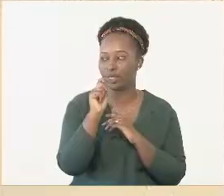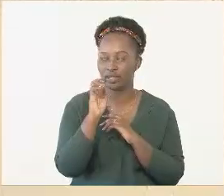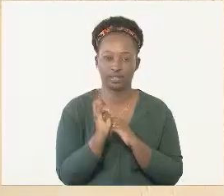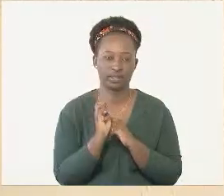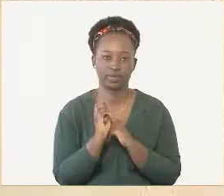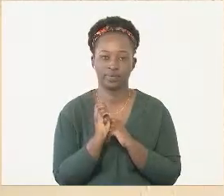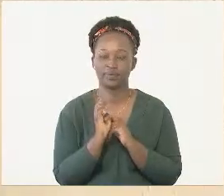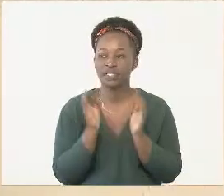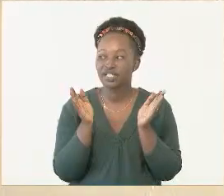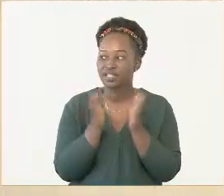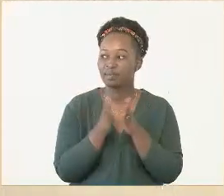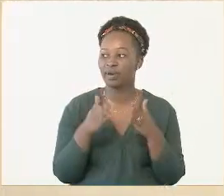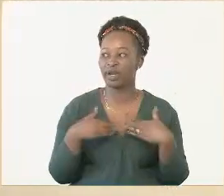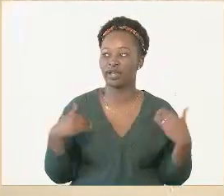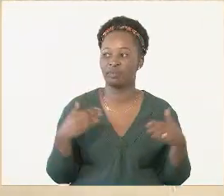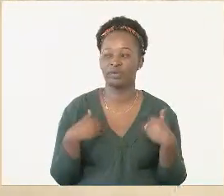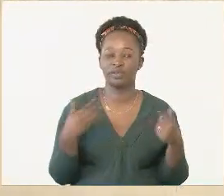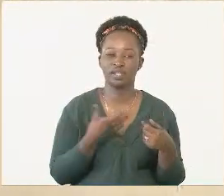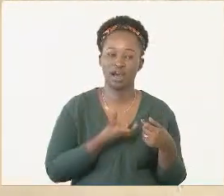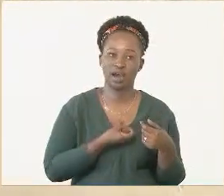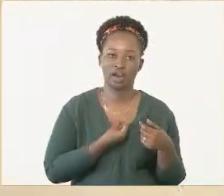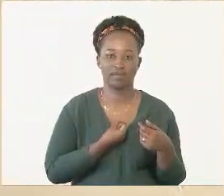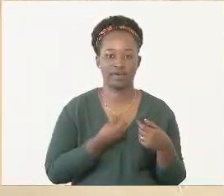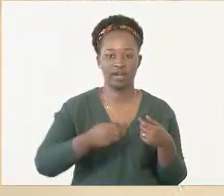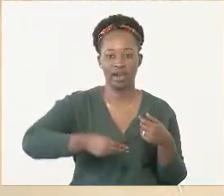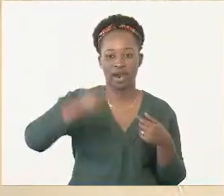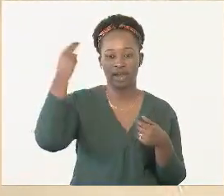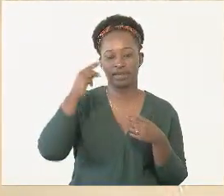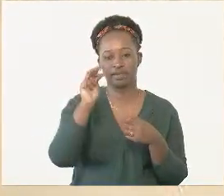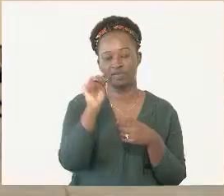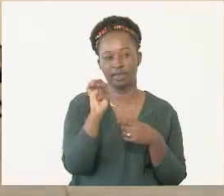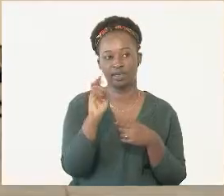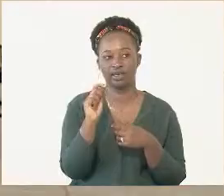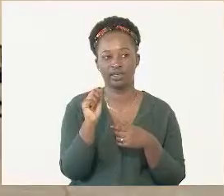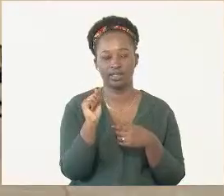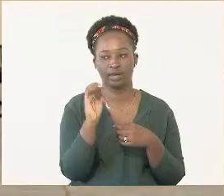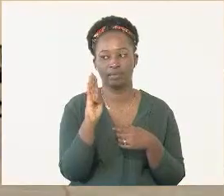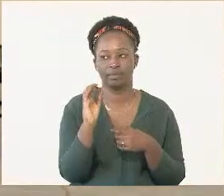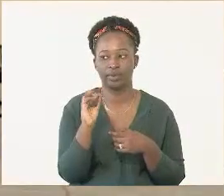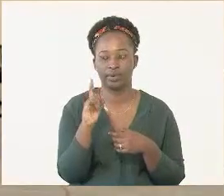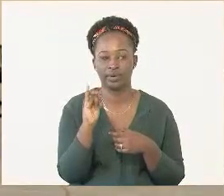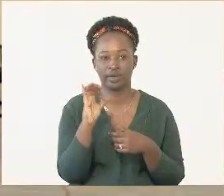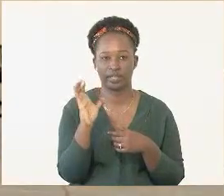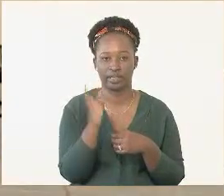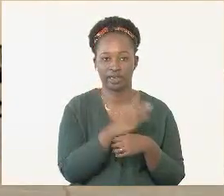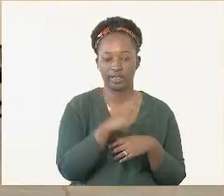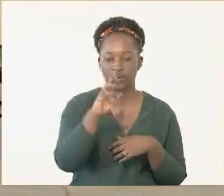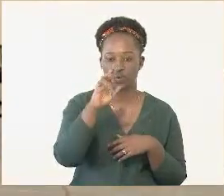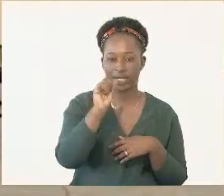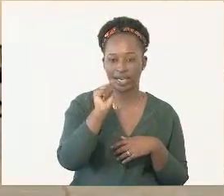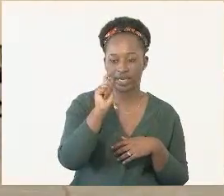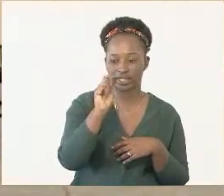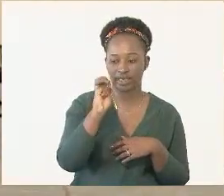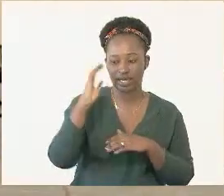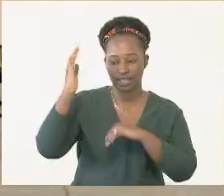So small animals have a high metabolic rate per gram than that of large animals.